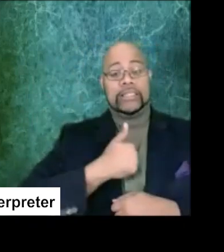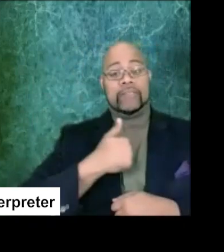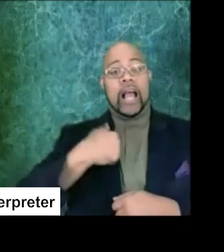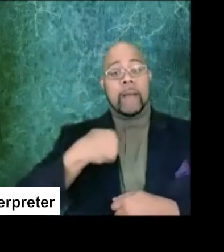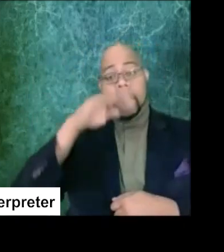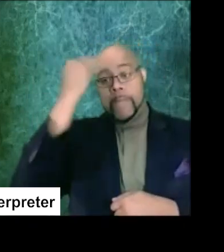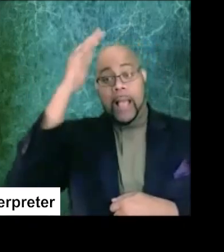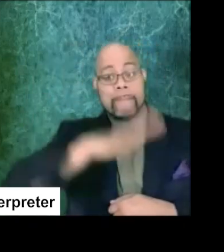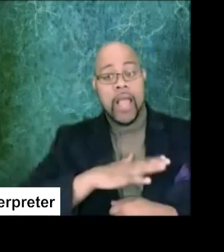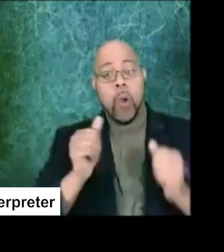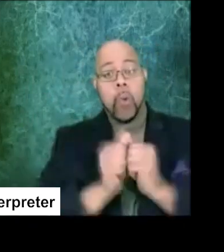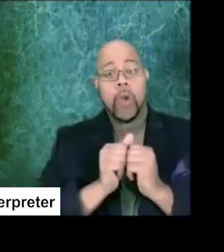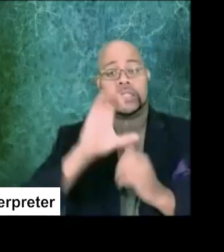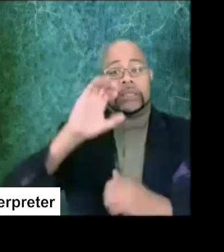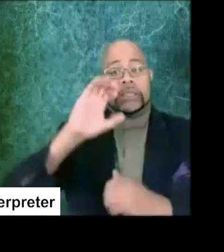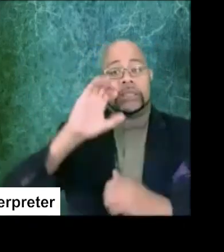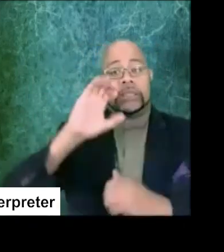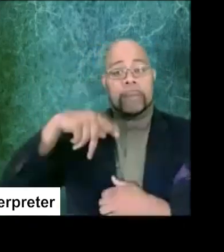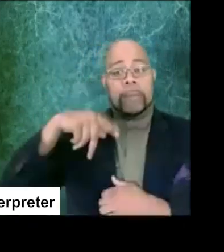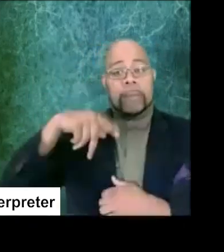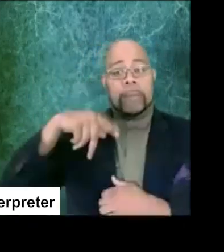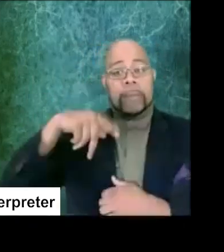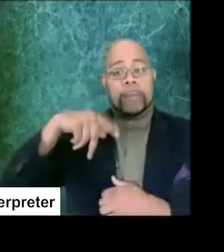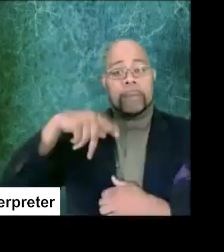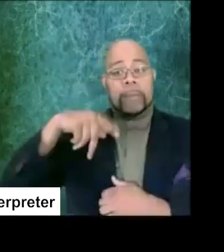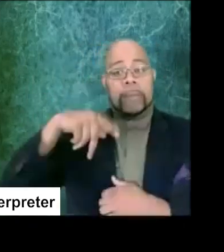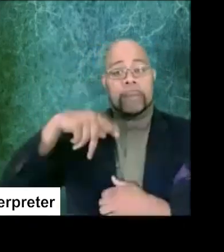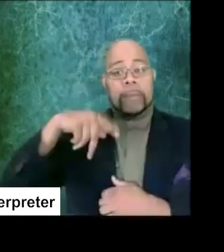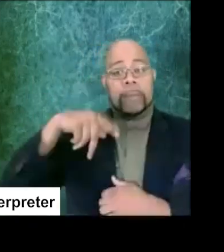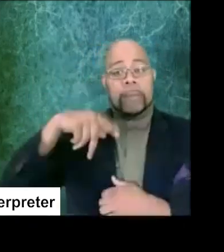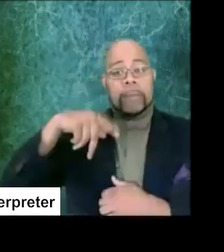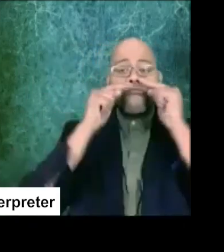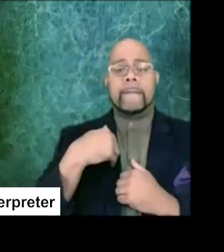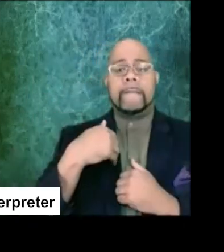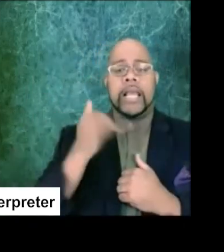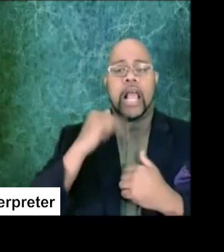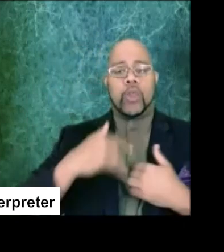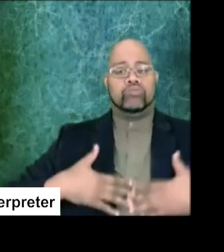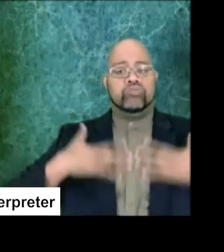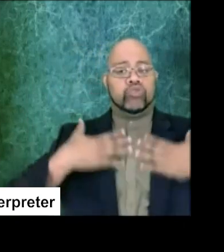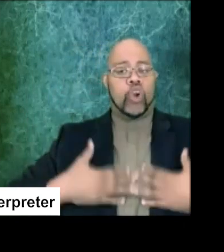am a Black man with cerebral palsy, beard, and I am a yellow button-up shirt.